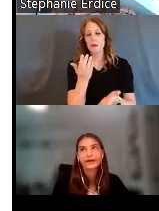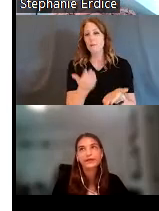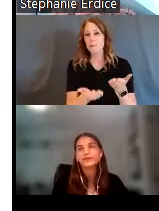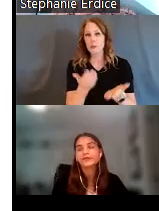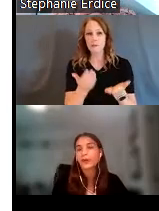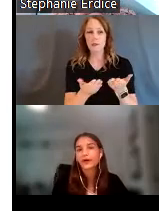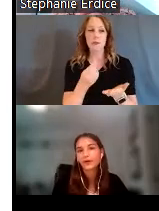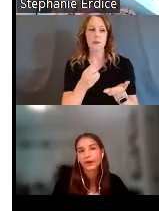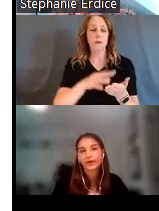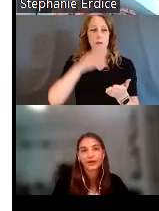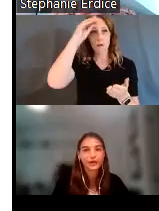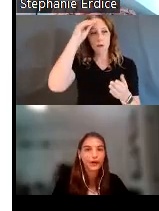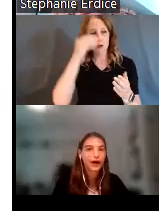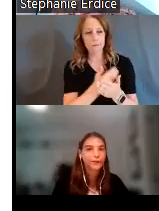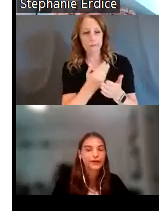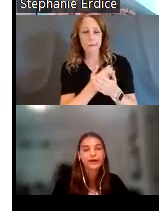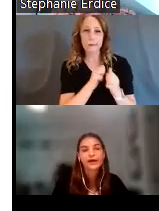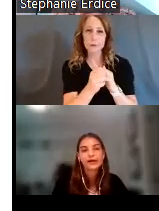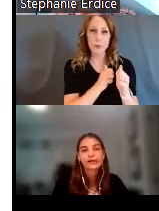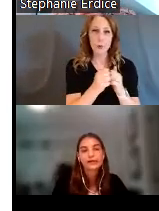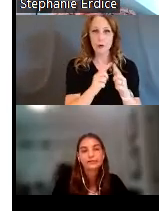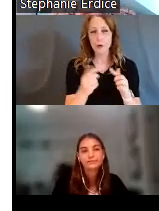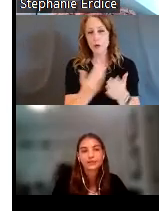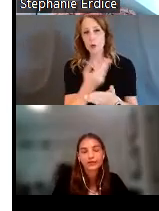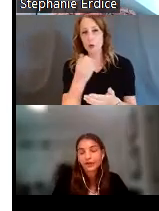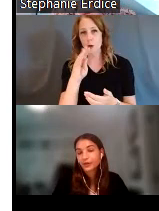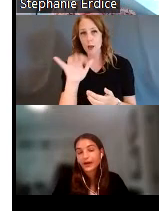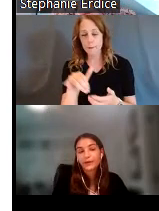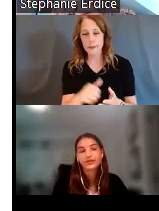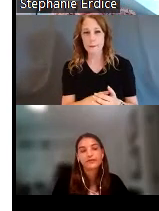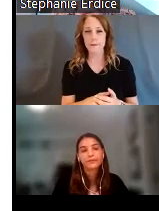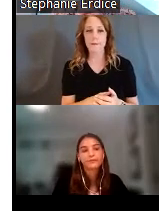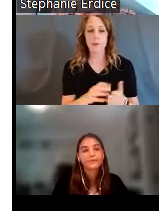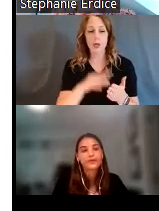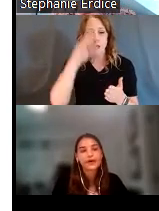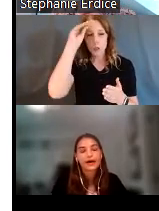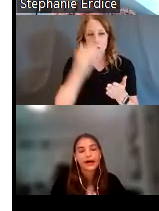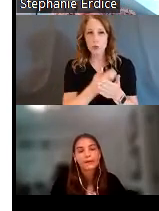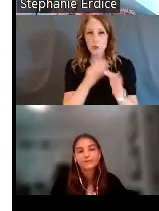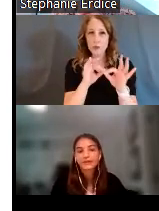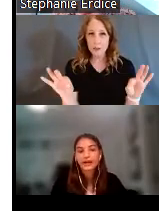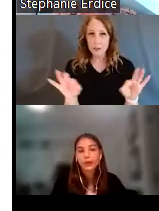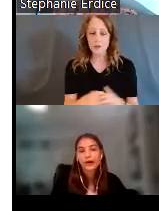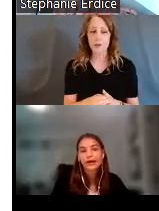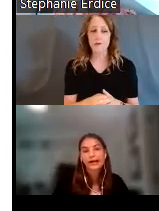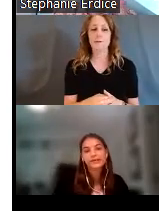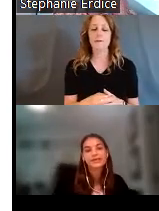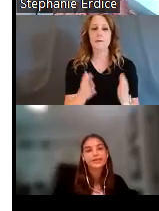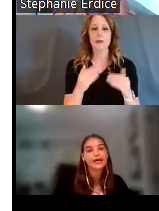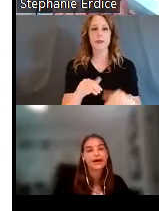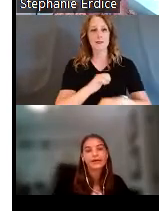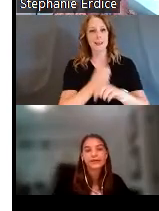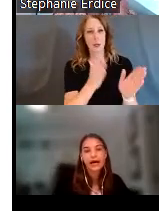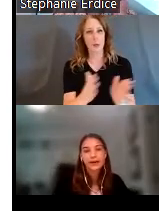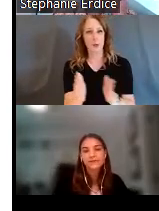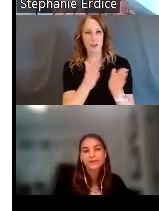to play a new sport or learning a new hobby, could be learning a new language even. Getting